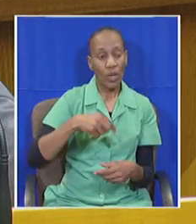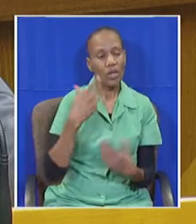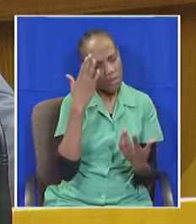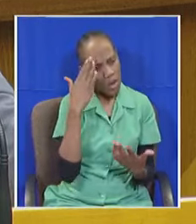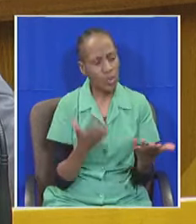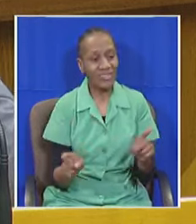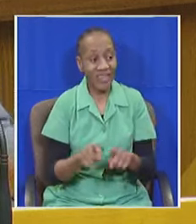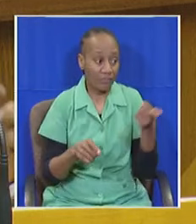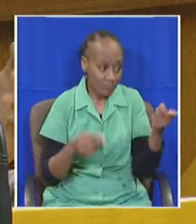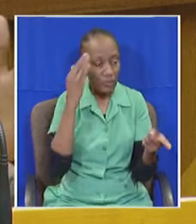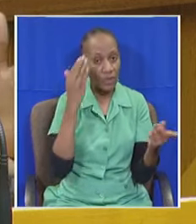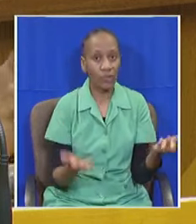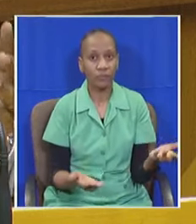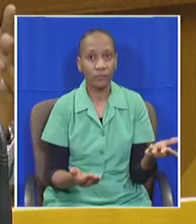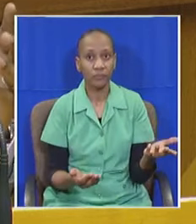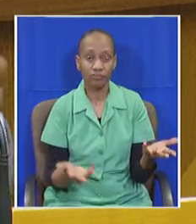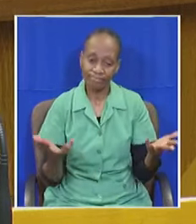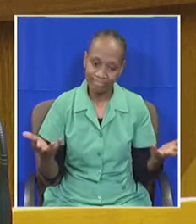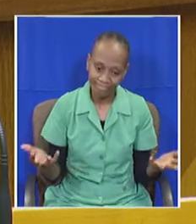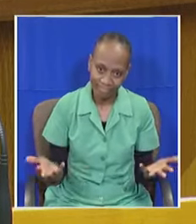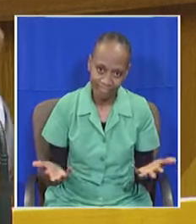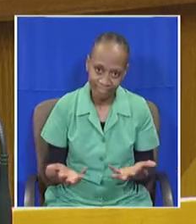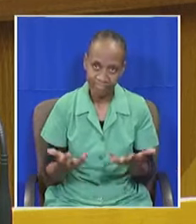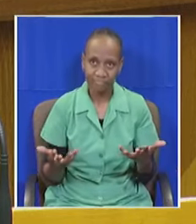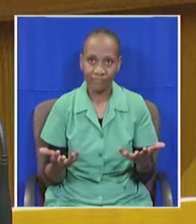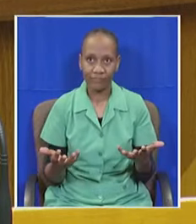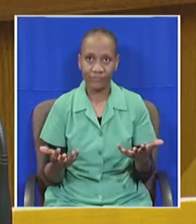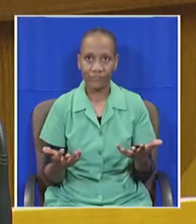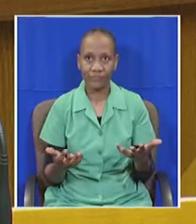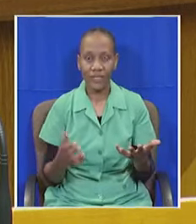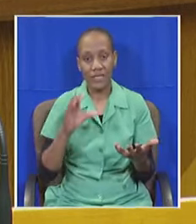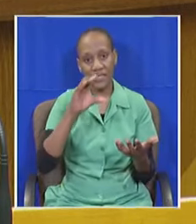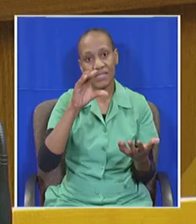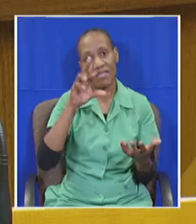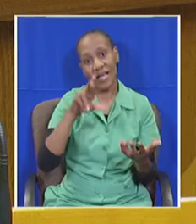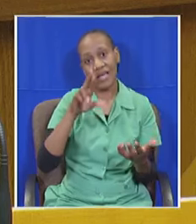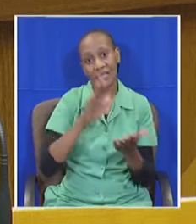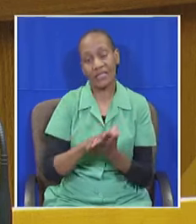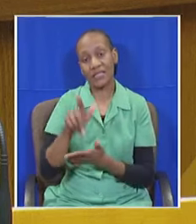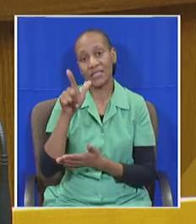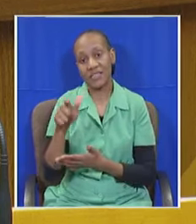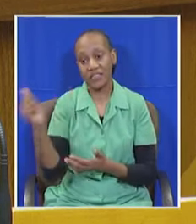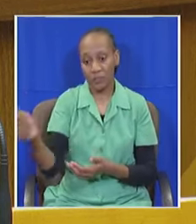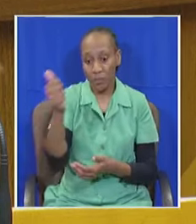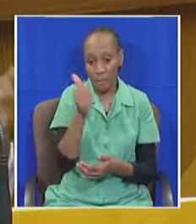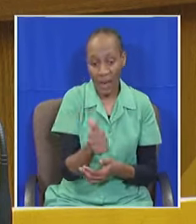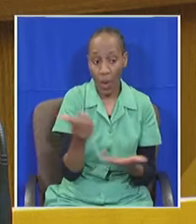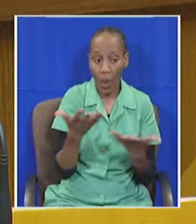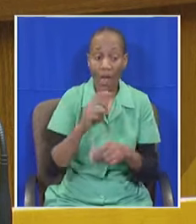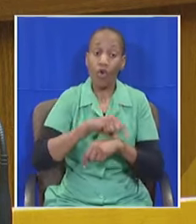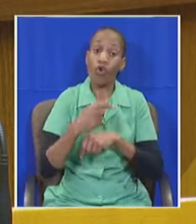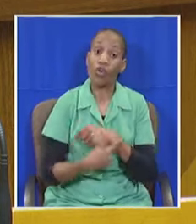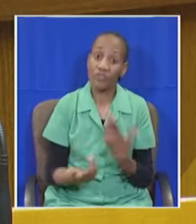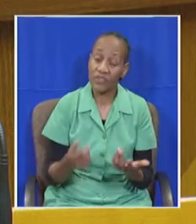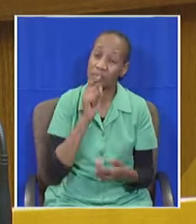benches, that electing CR17 at your conference will somehow cause the